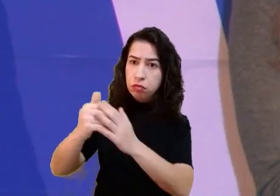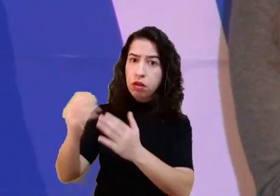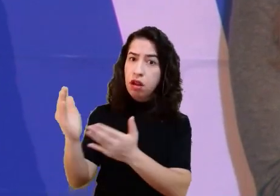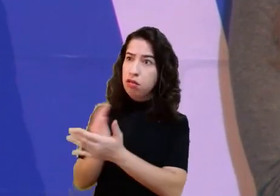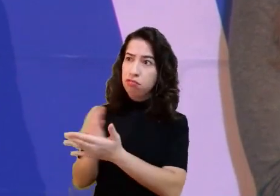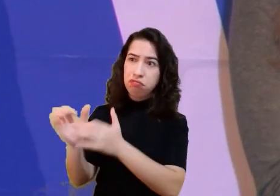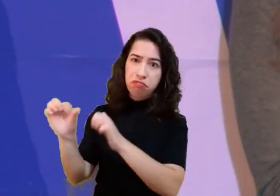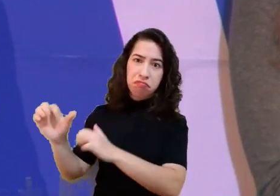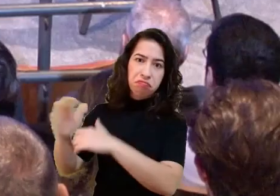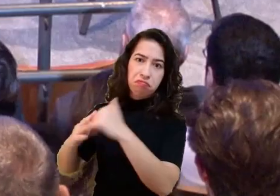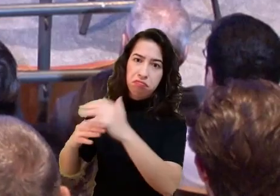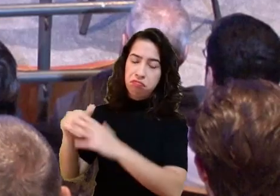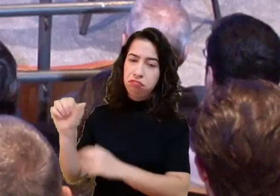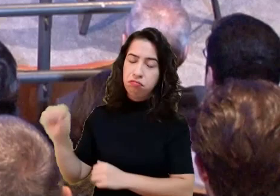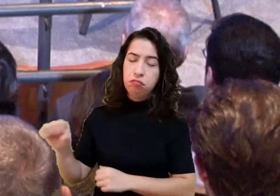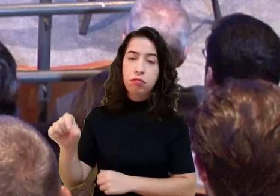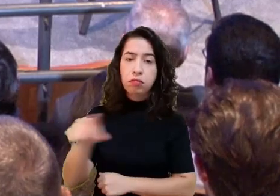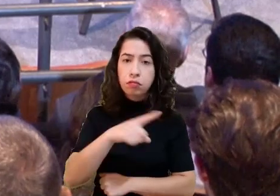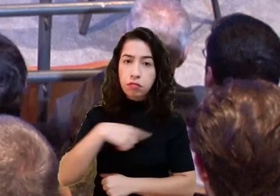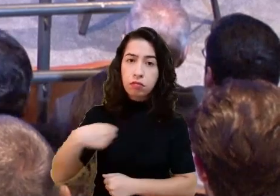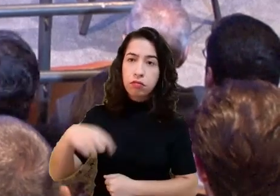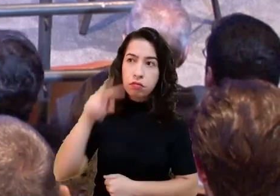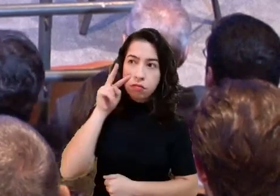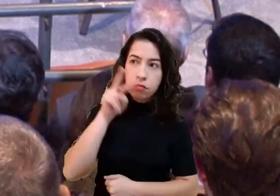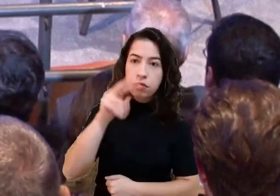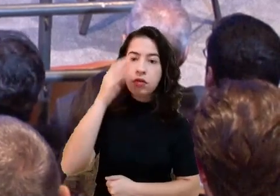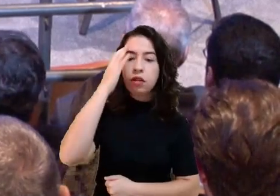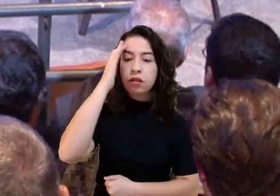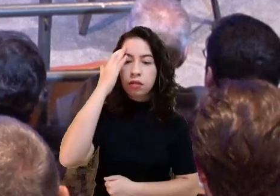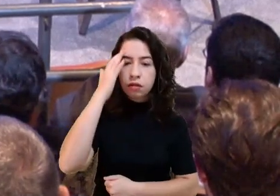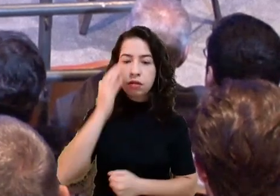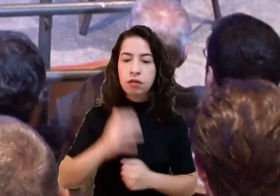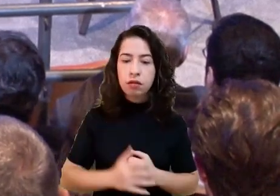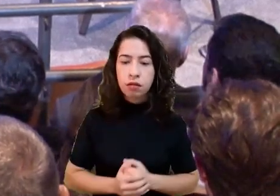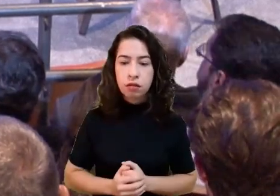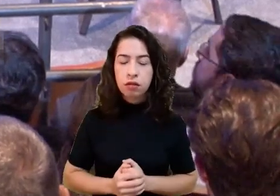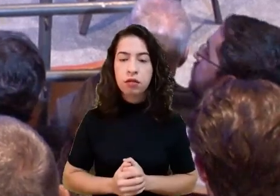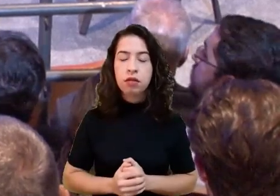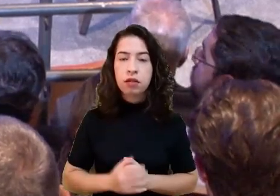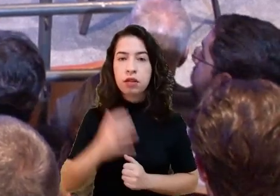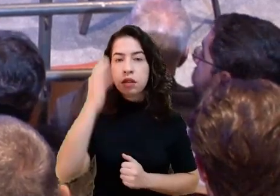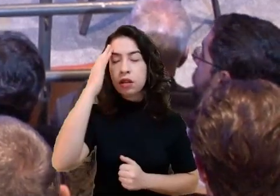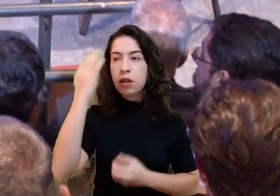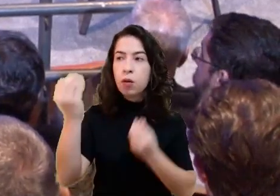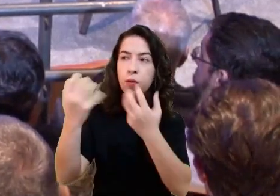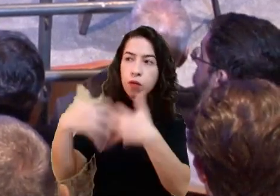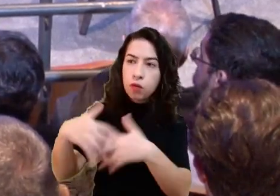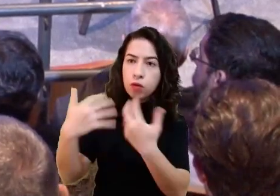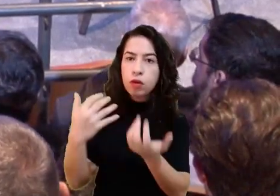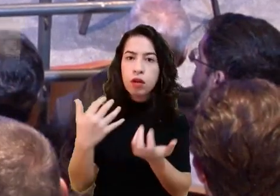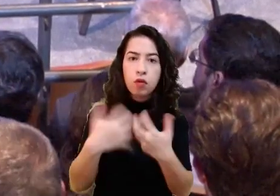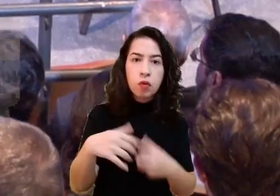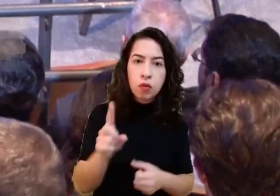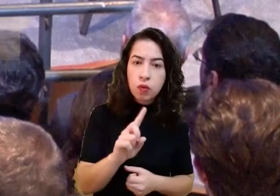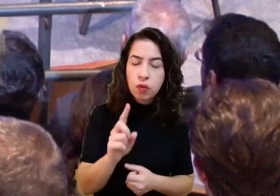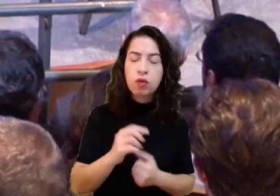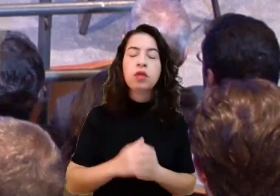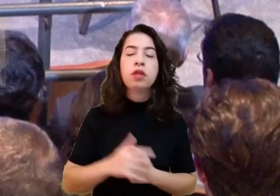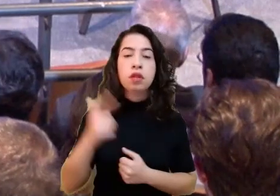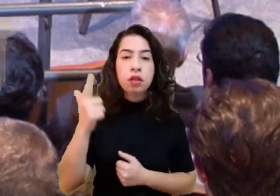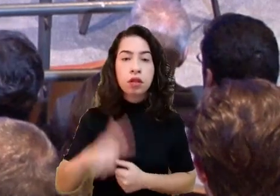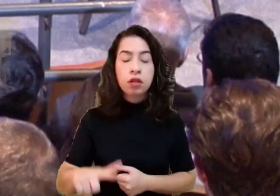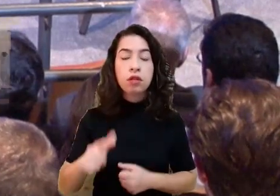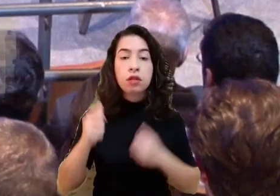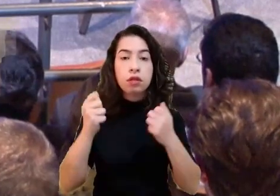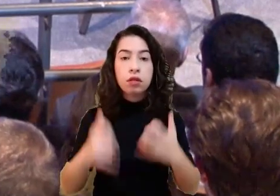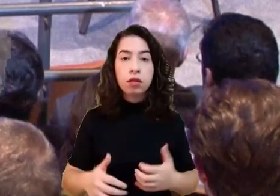things bad. So we need to understand and judge what works and what doesn't work. Again, forget